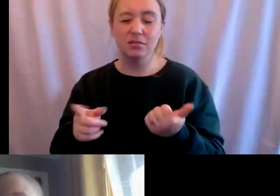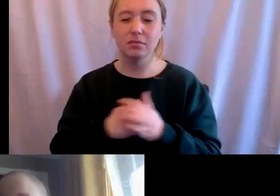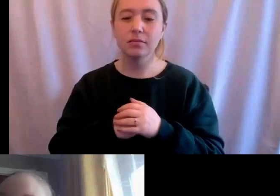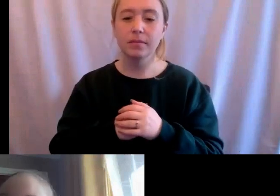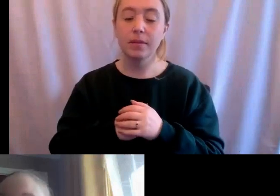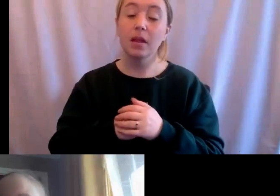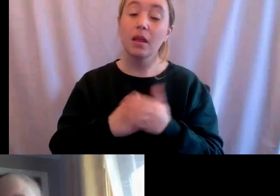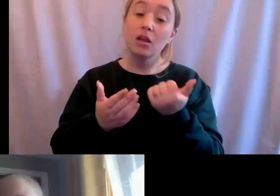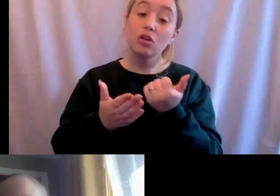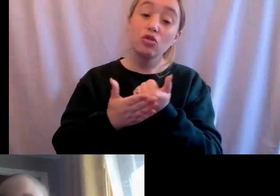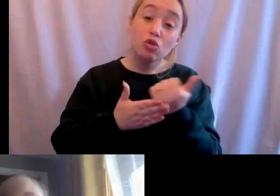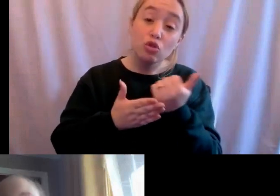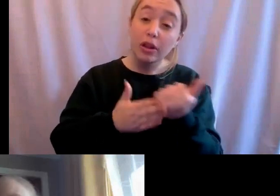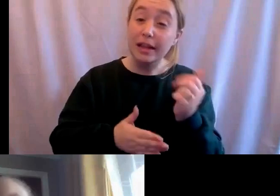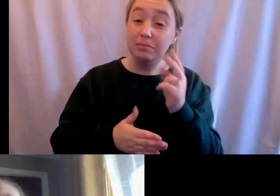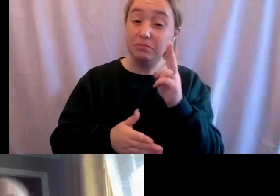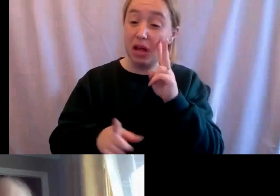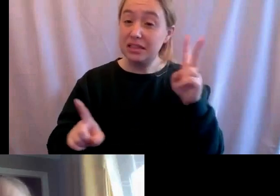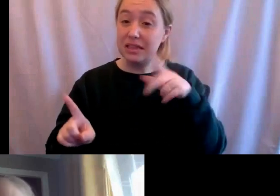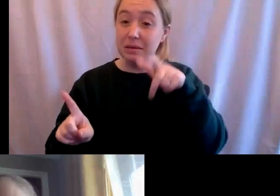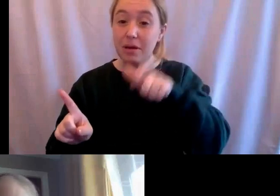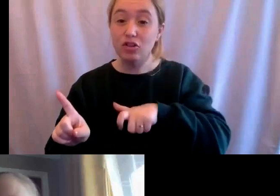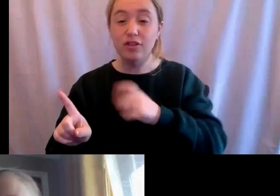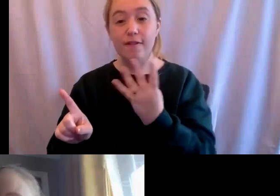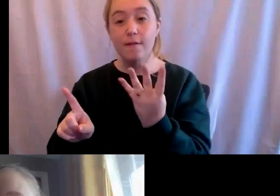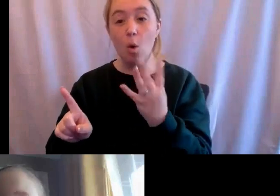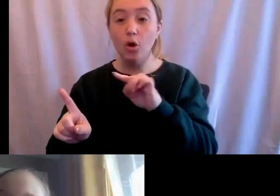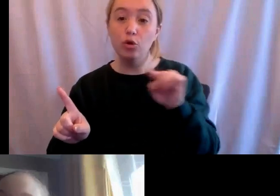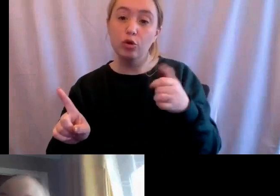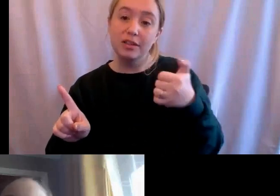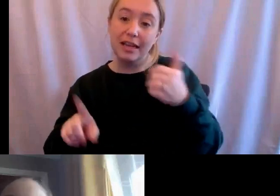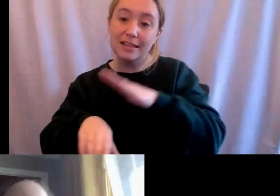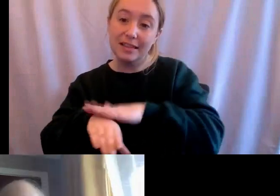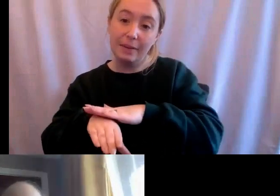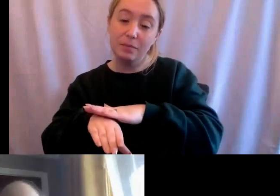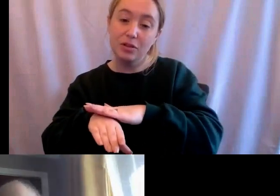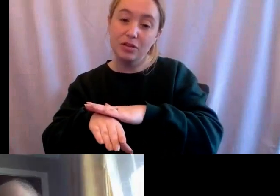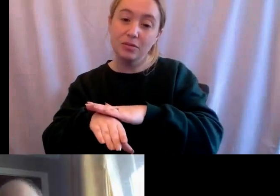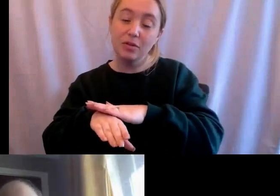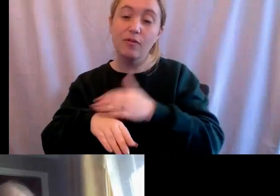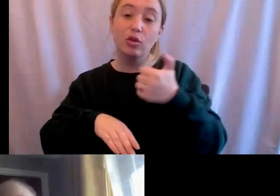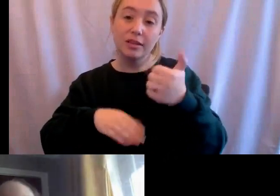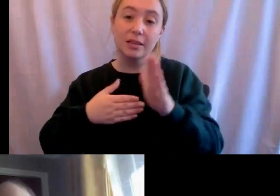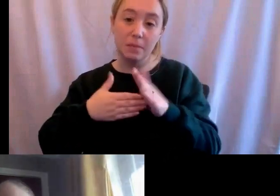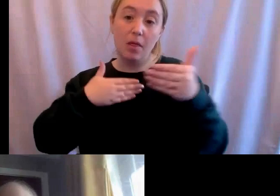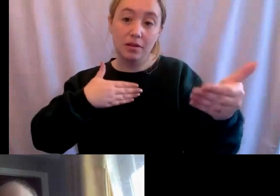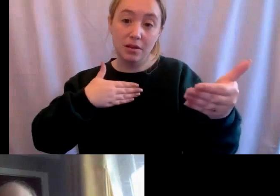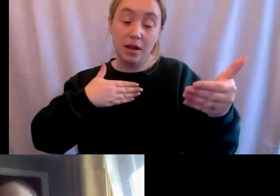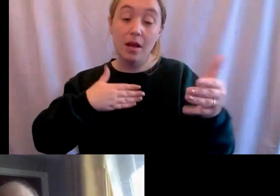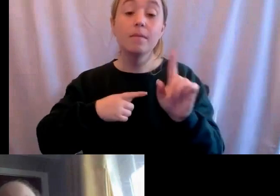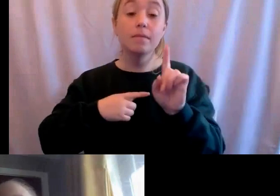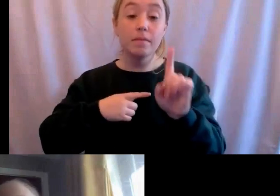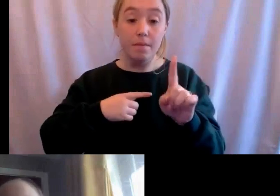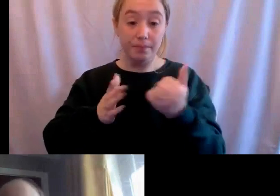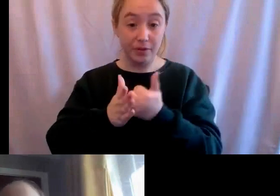On average, I see my patients usually between 4 and 6 times over 6 months. But the great thing about